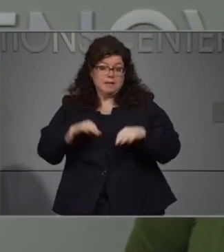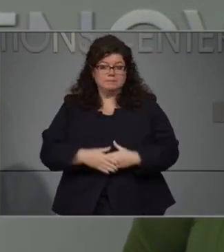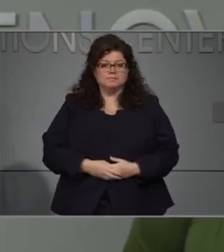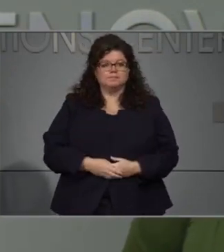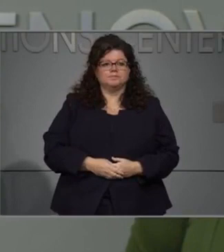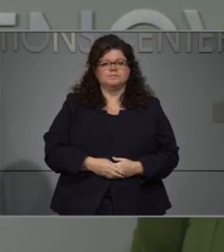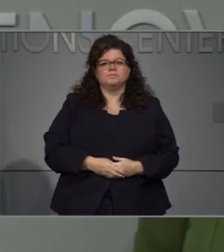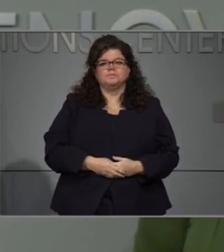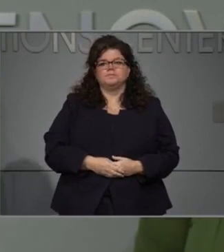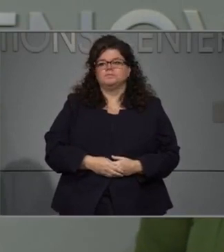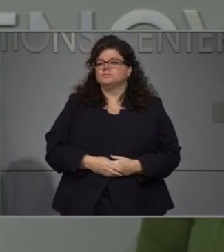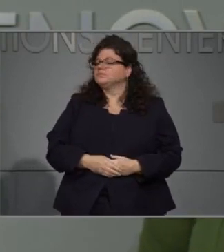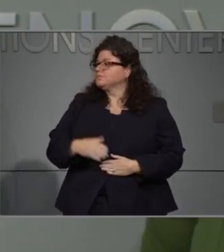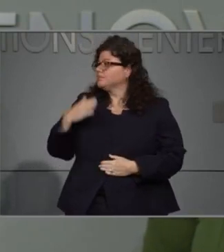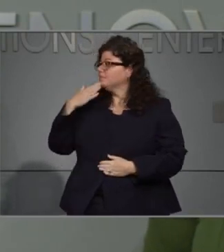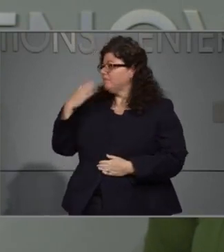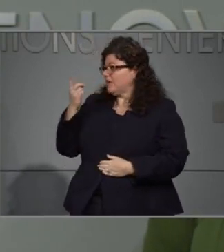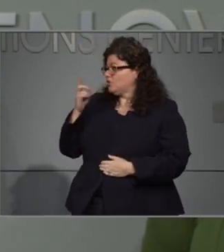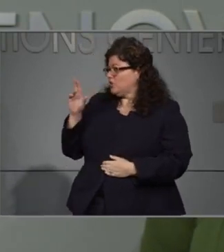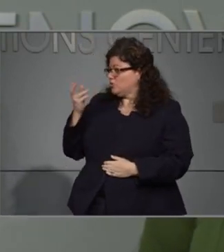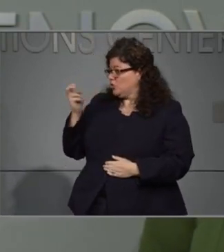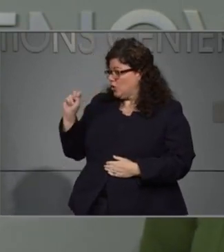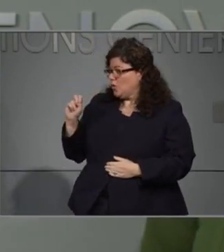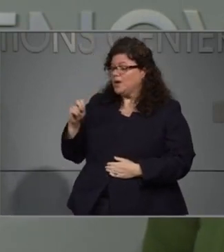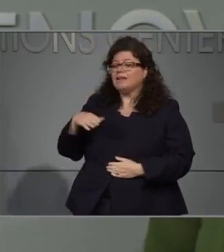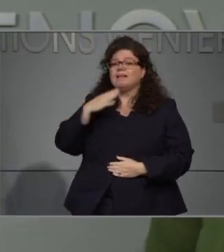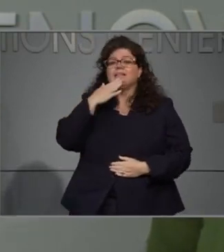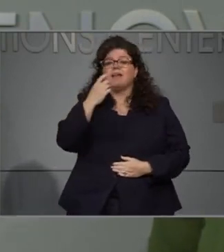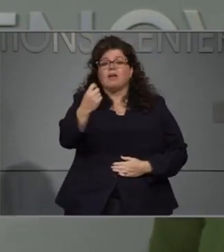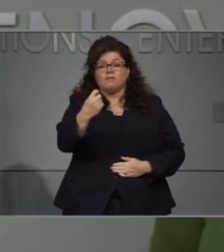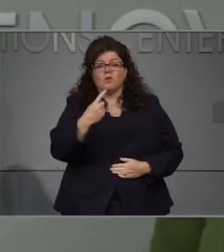Thank you, Dr. Cohen, and thank you for the question, Telemundo.